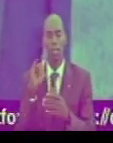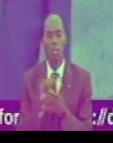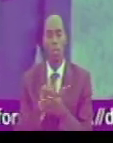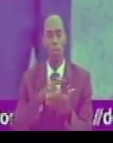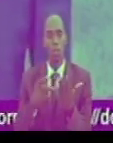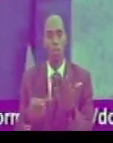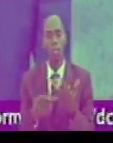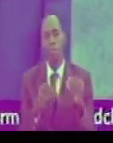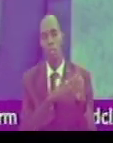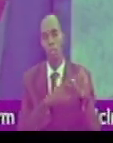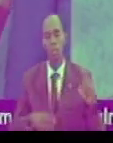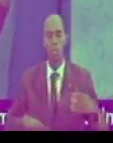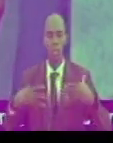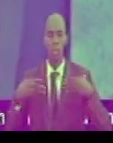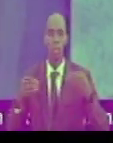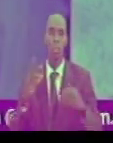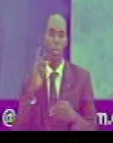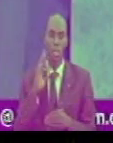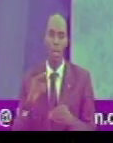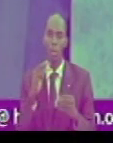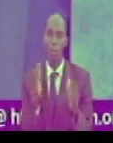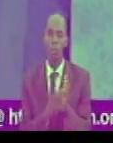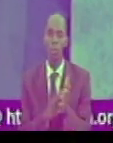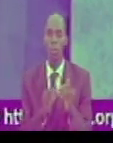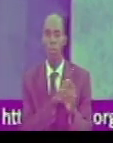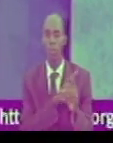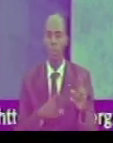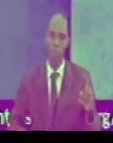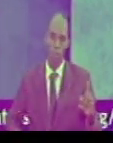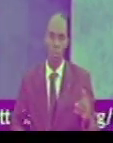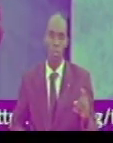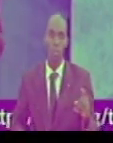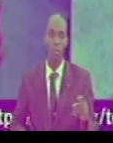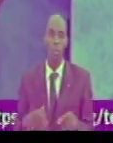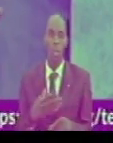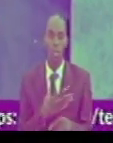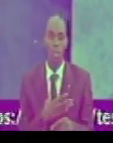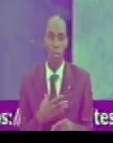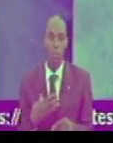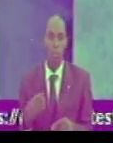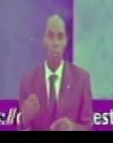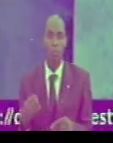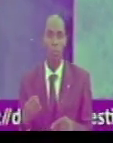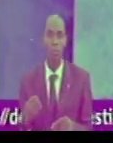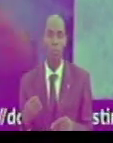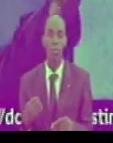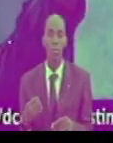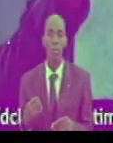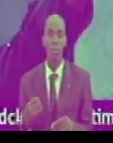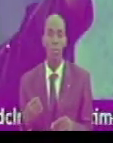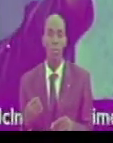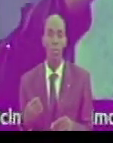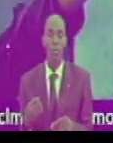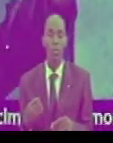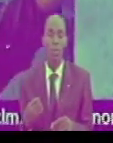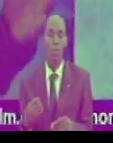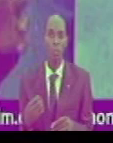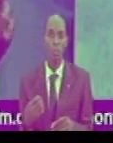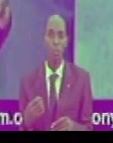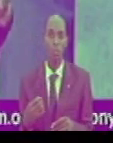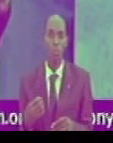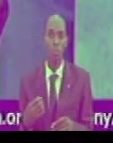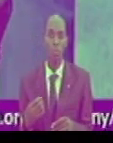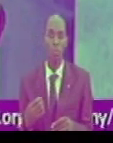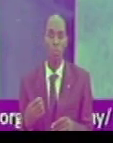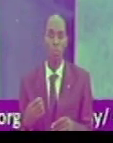life, even in my evangelism life. Sometimes, you know, if it does not take the grace of God, like there are some people, when you preach the word of God to them, they will